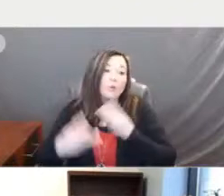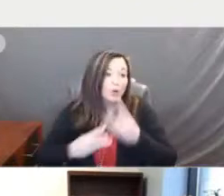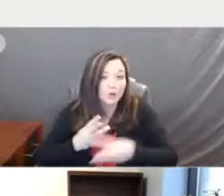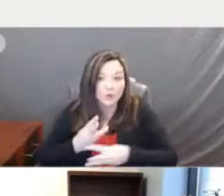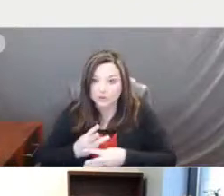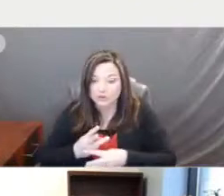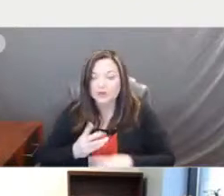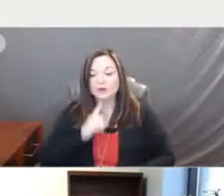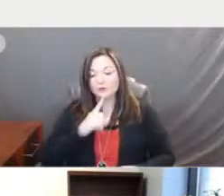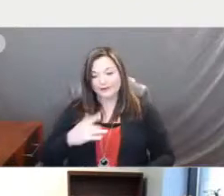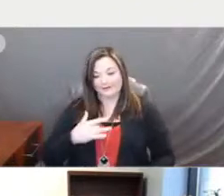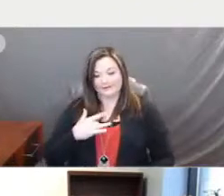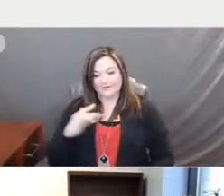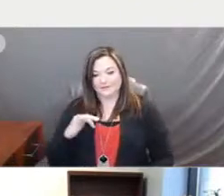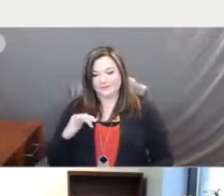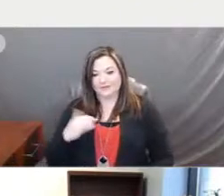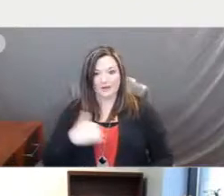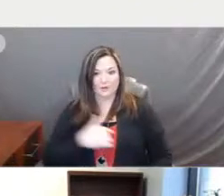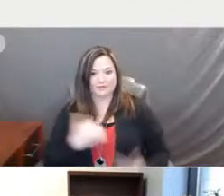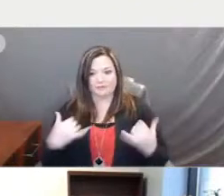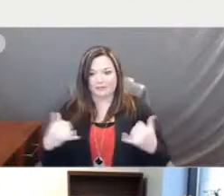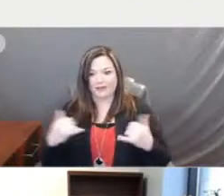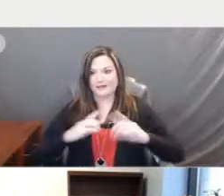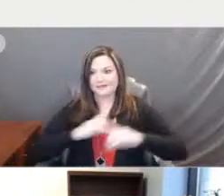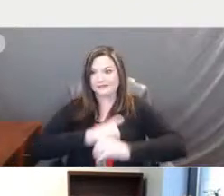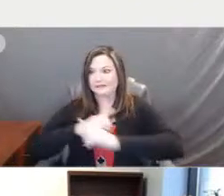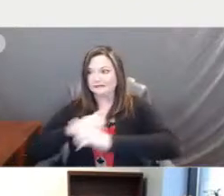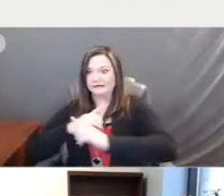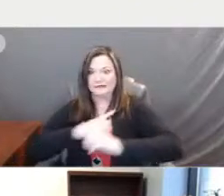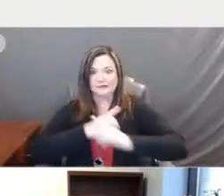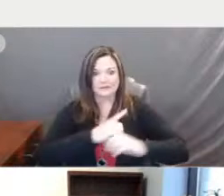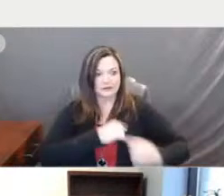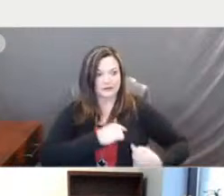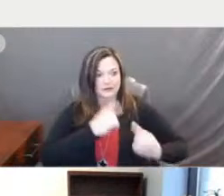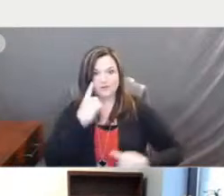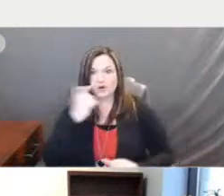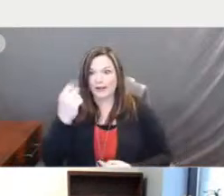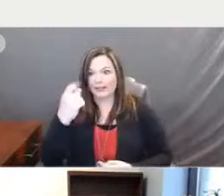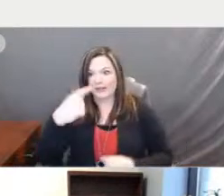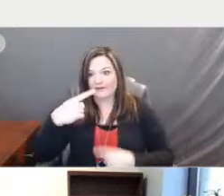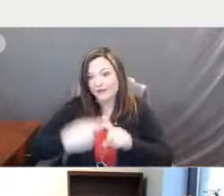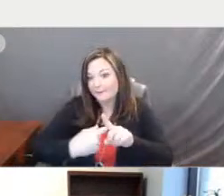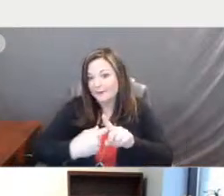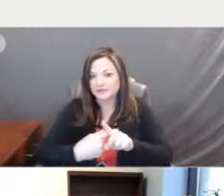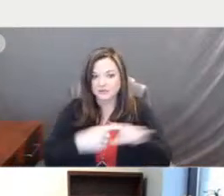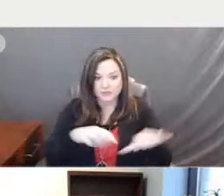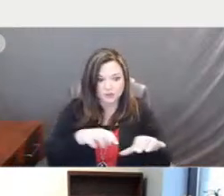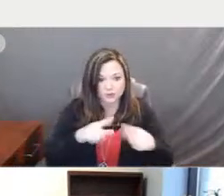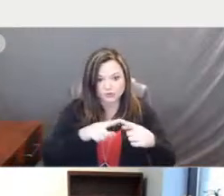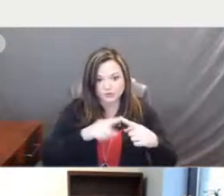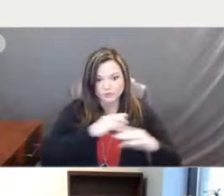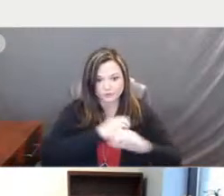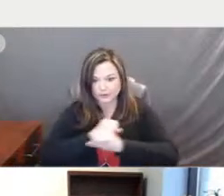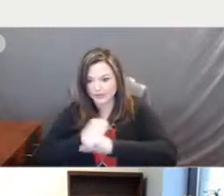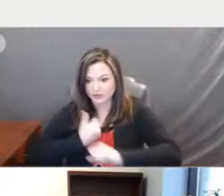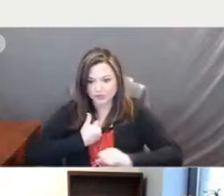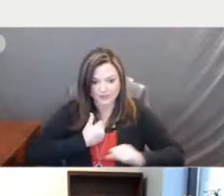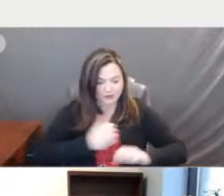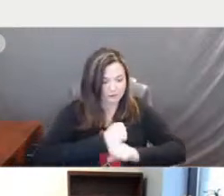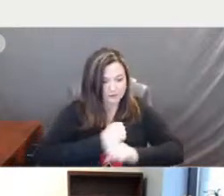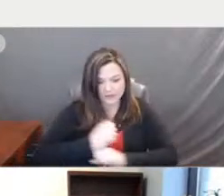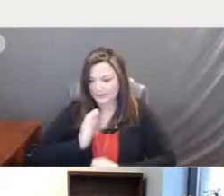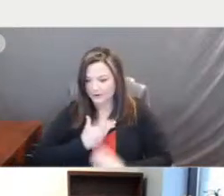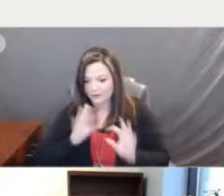really feels like we've been playing defense for the last 11 months. We've been doing things to try and protect ourselves and our